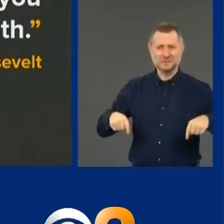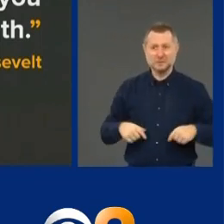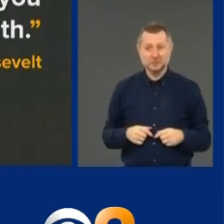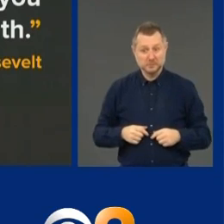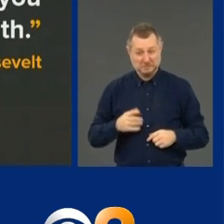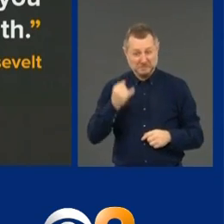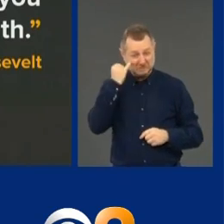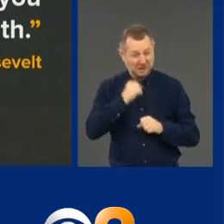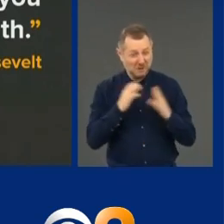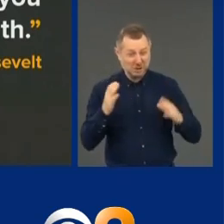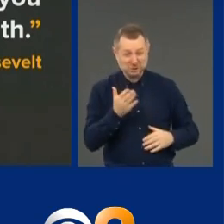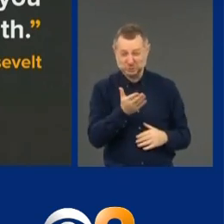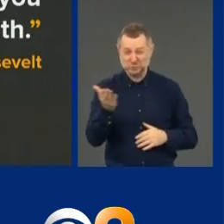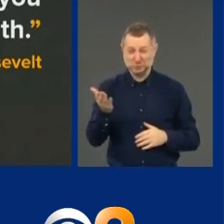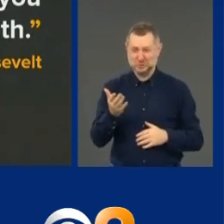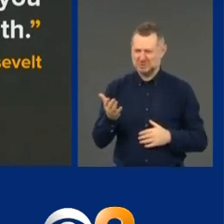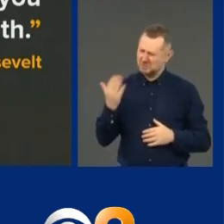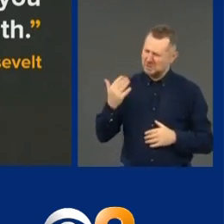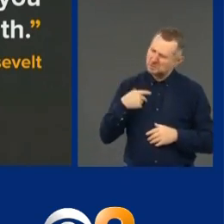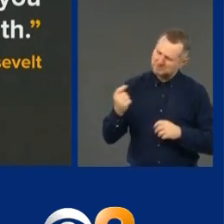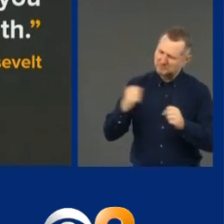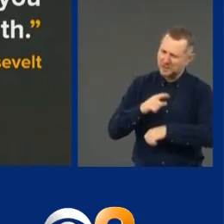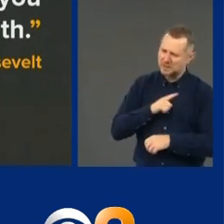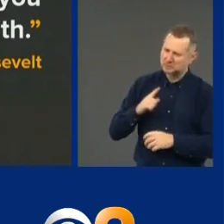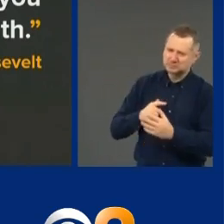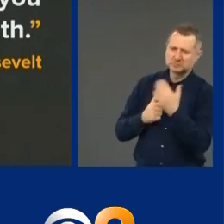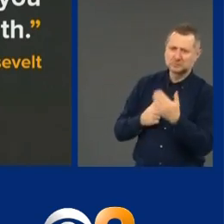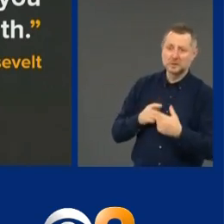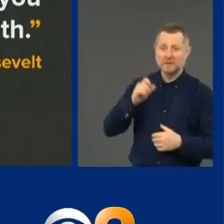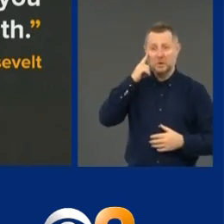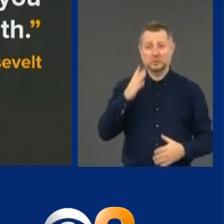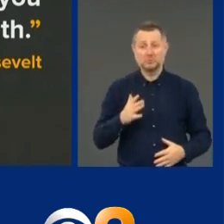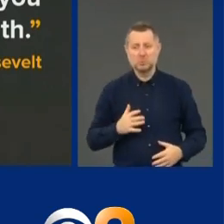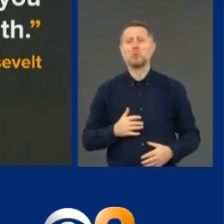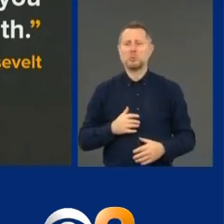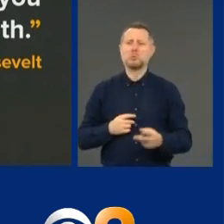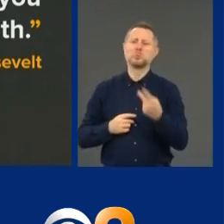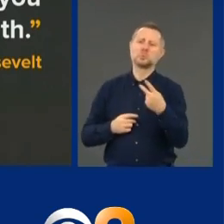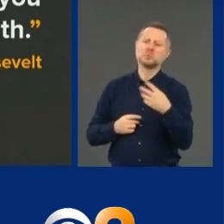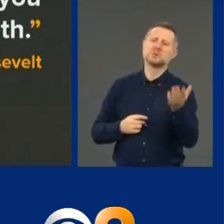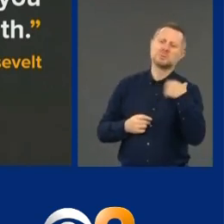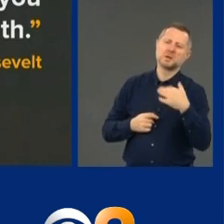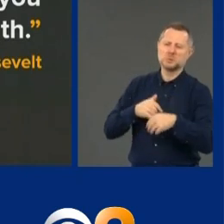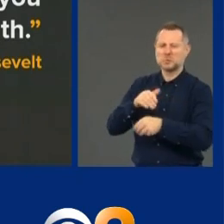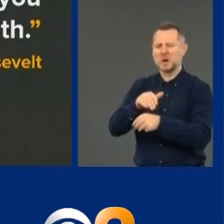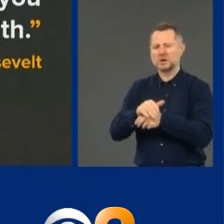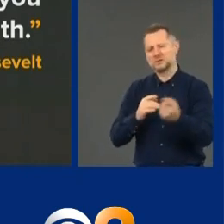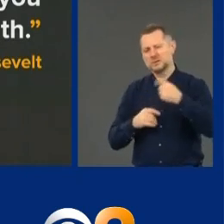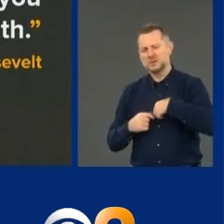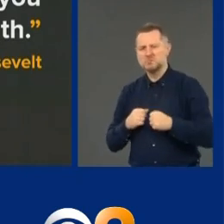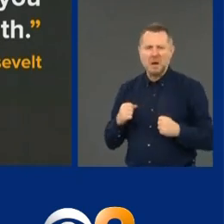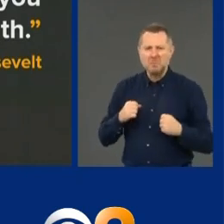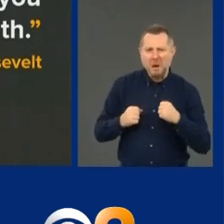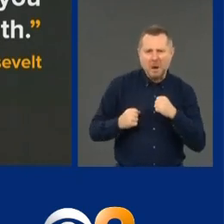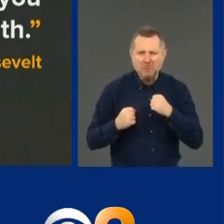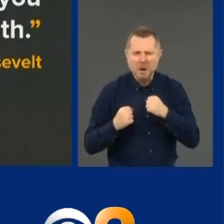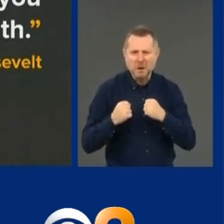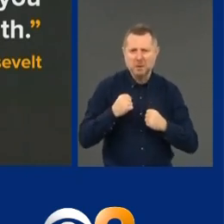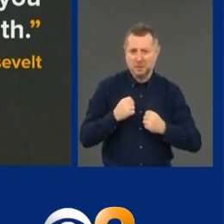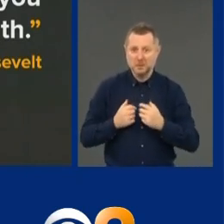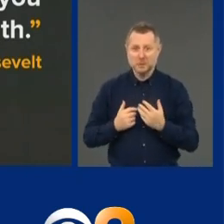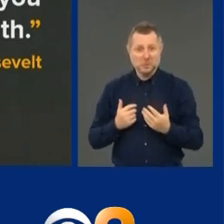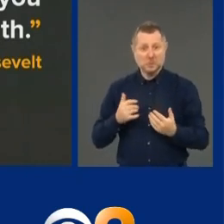you imagine that? Governor says to a legislator, come, we'll go into the boxing ring. I think that's how they got the